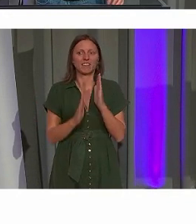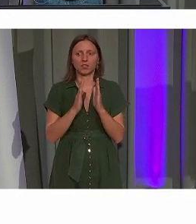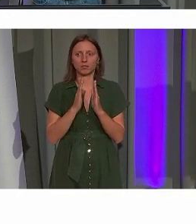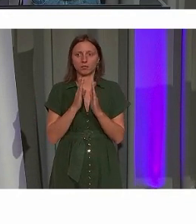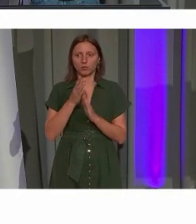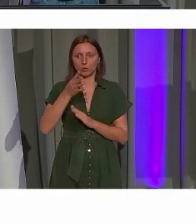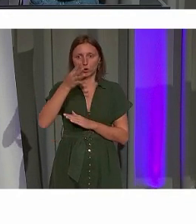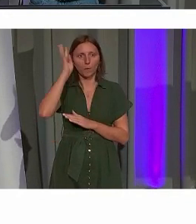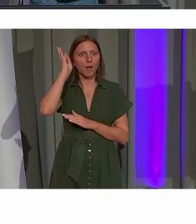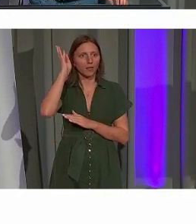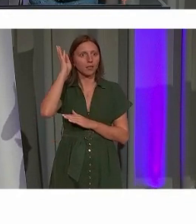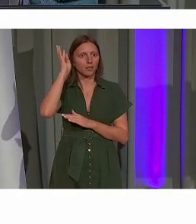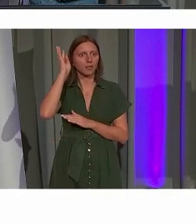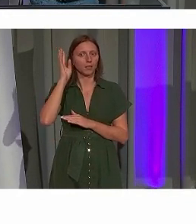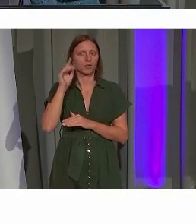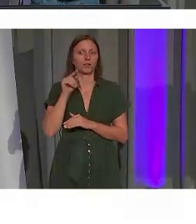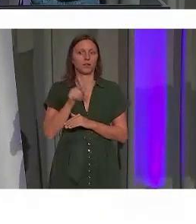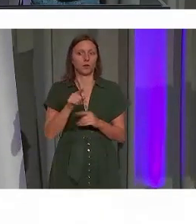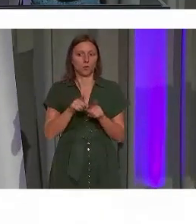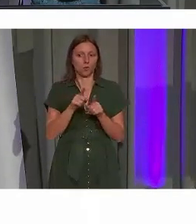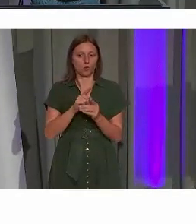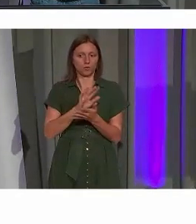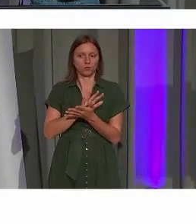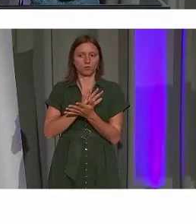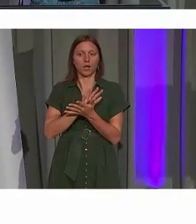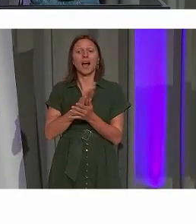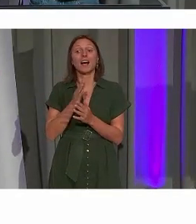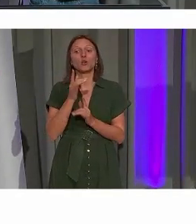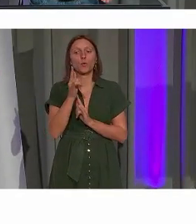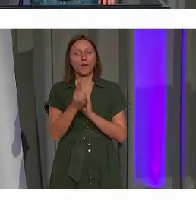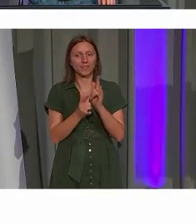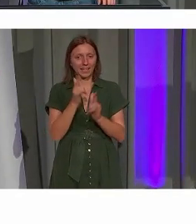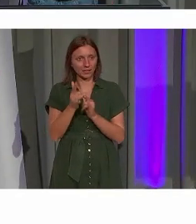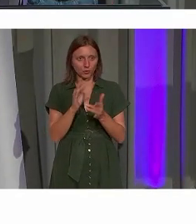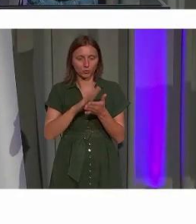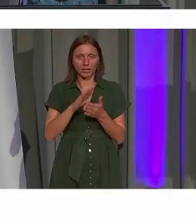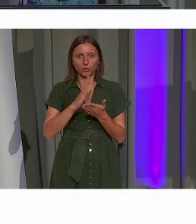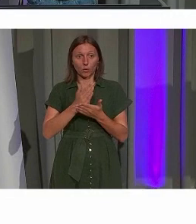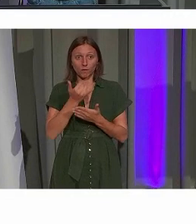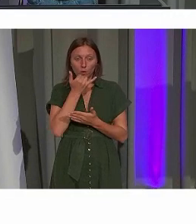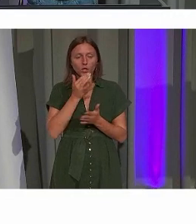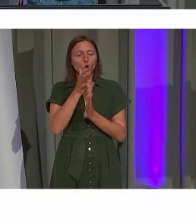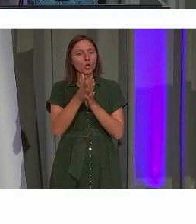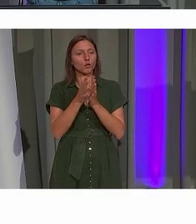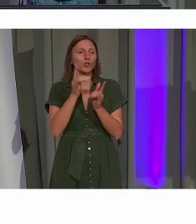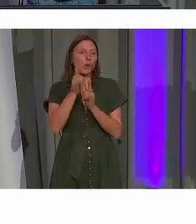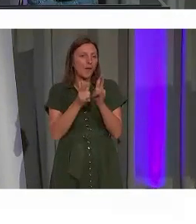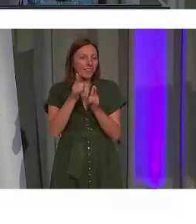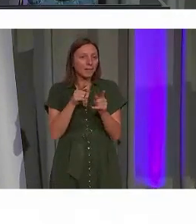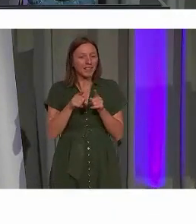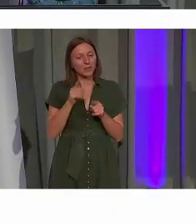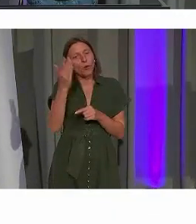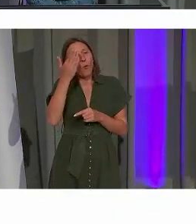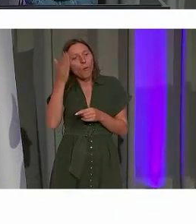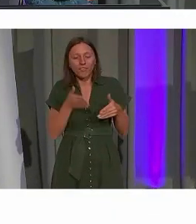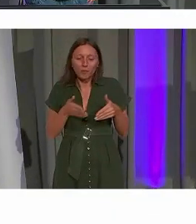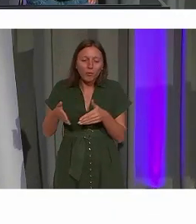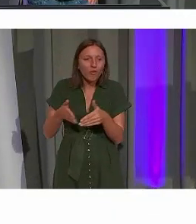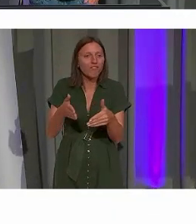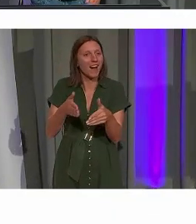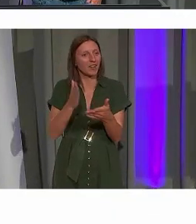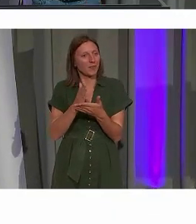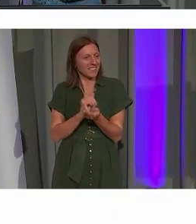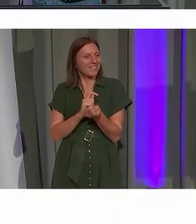the 19th century, in the time of in the Romantic area, actually, and we